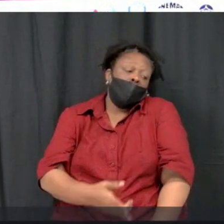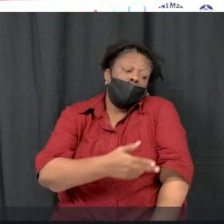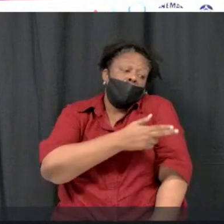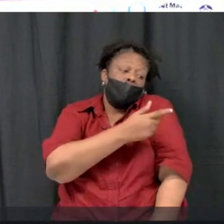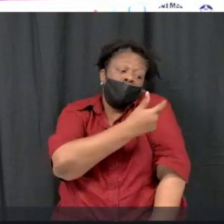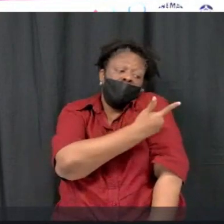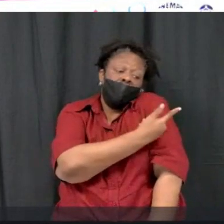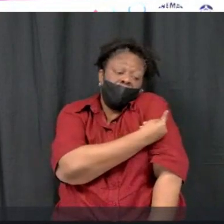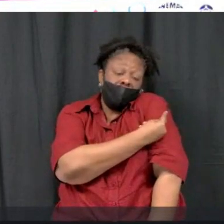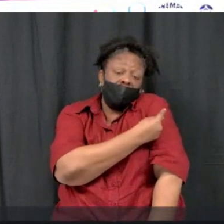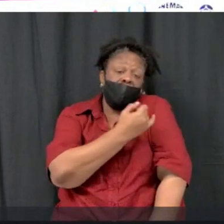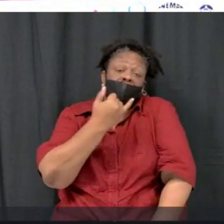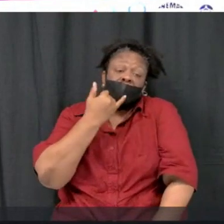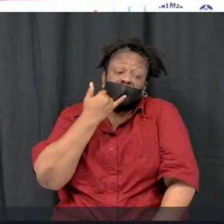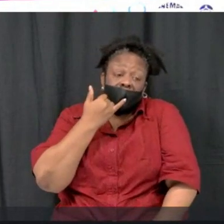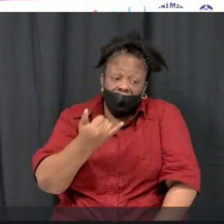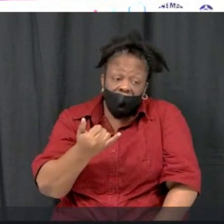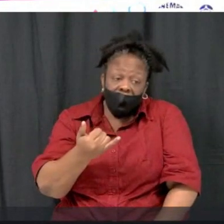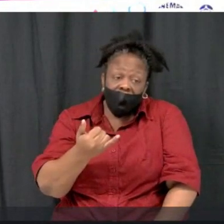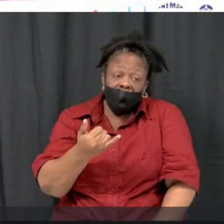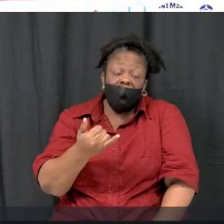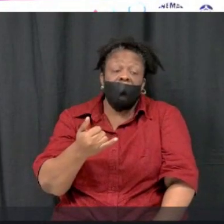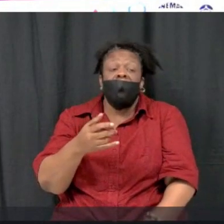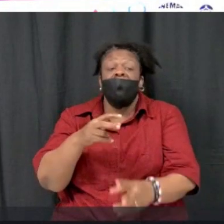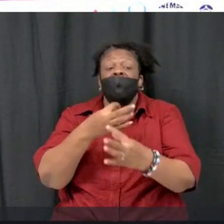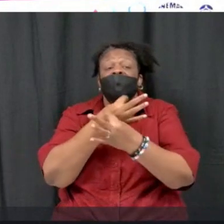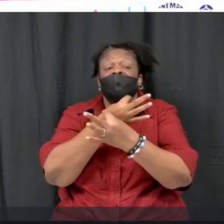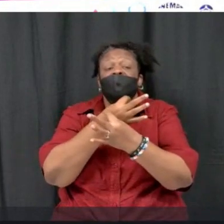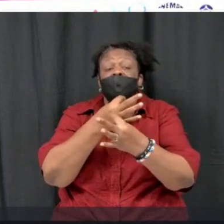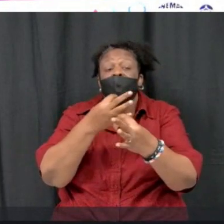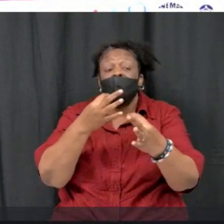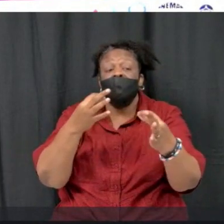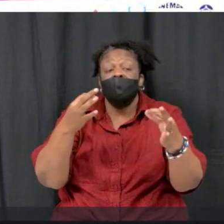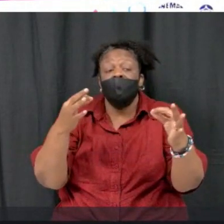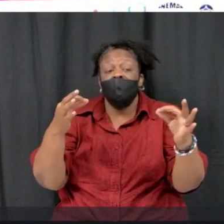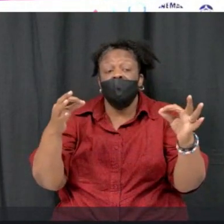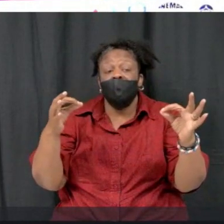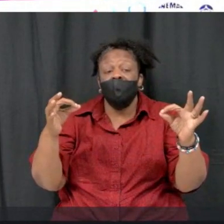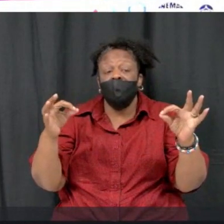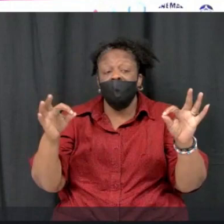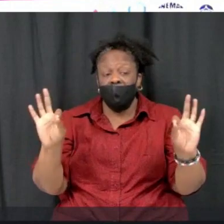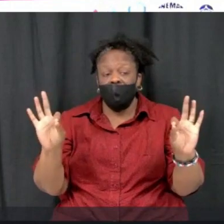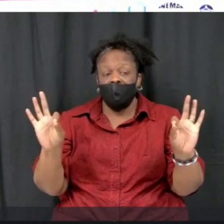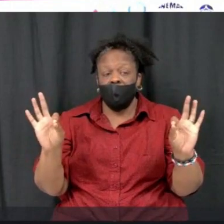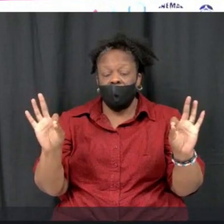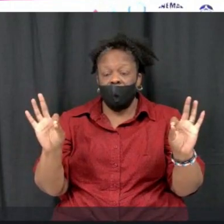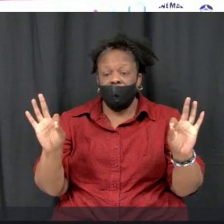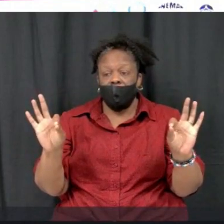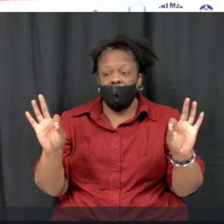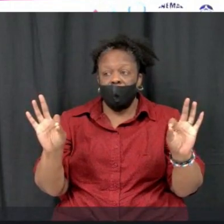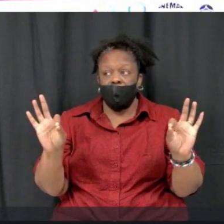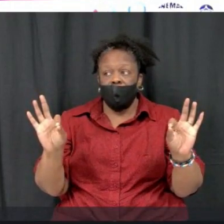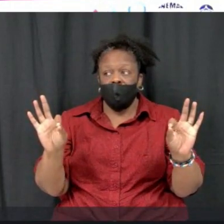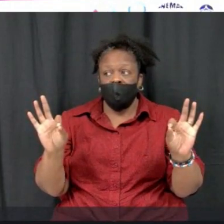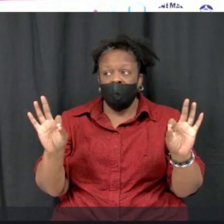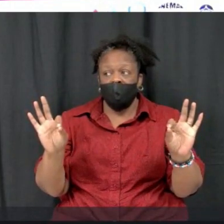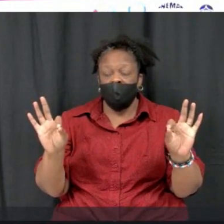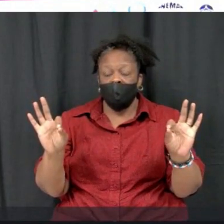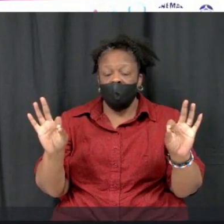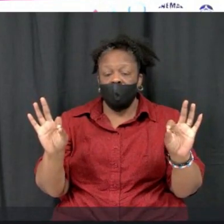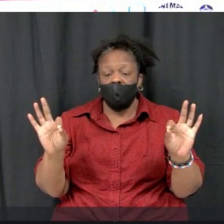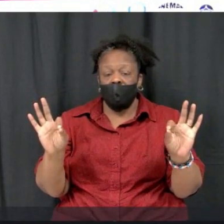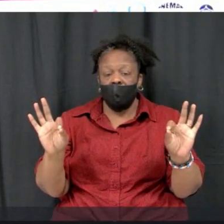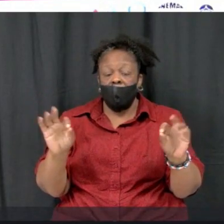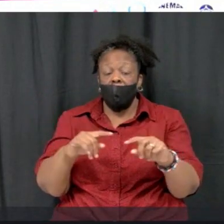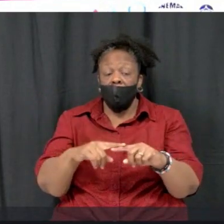dose of COVID, is very expensive to the state and would cost this country thousands for each person that has to be on a